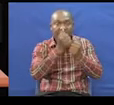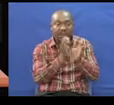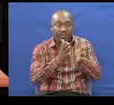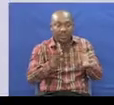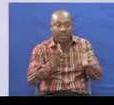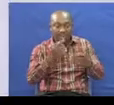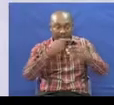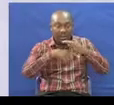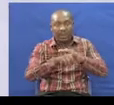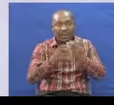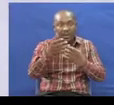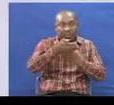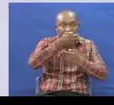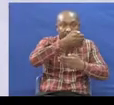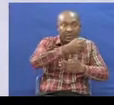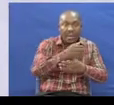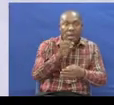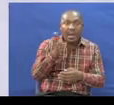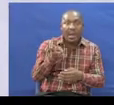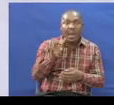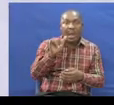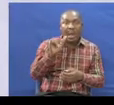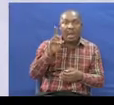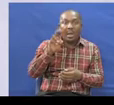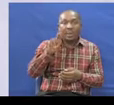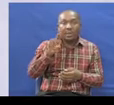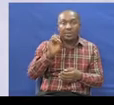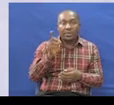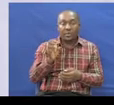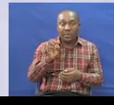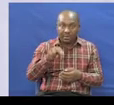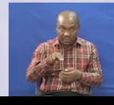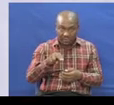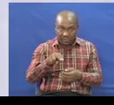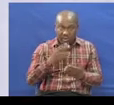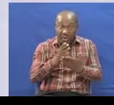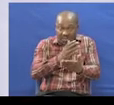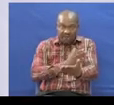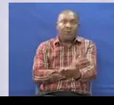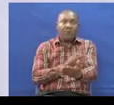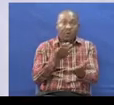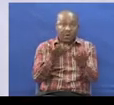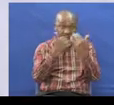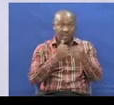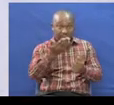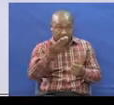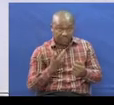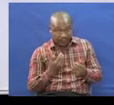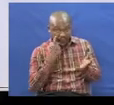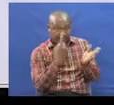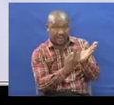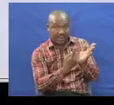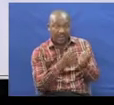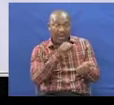hydrogen. Before we see the setup, what are the apparatus used? What is the apparatus used? We must have